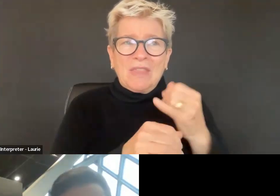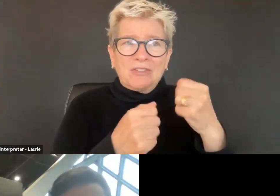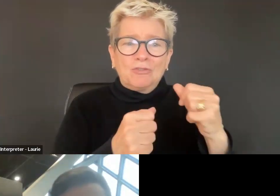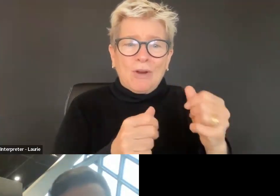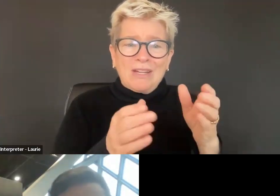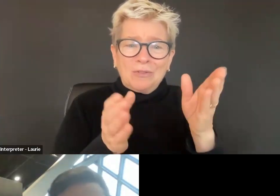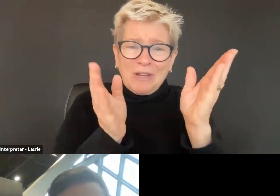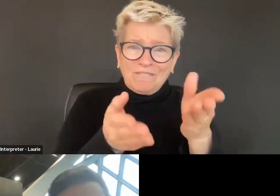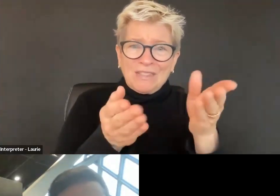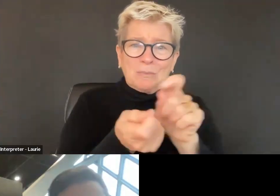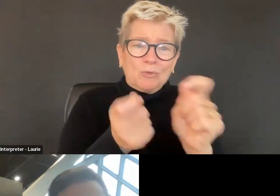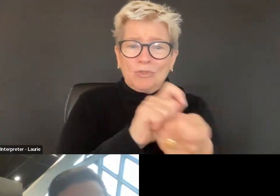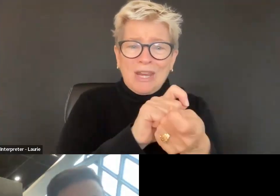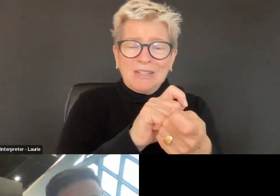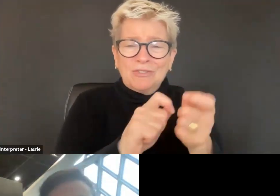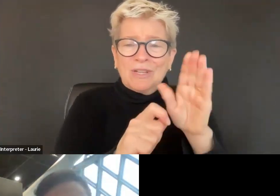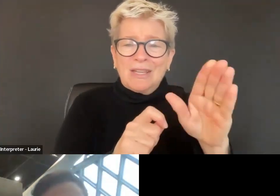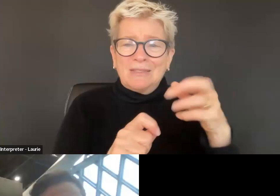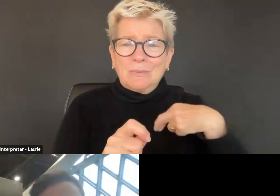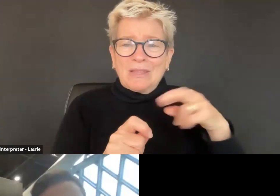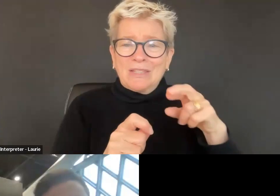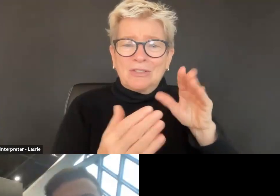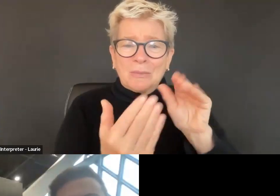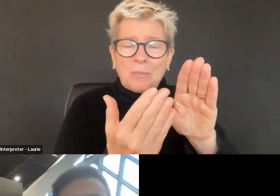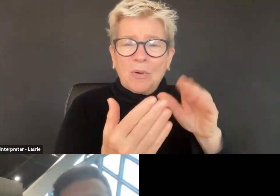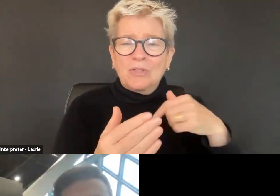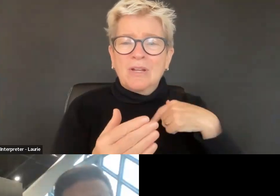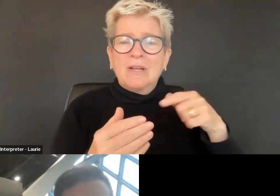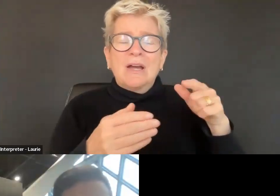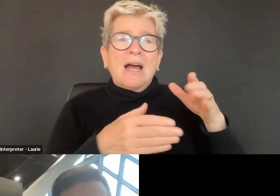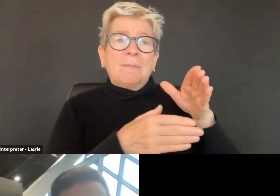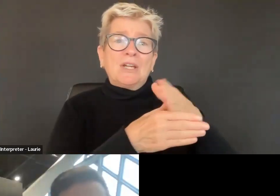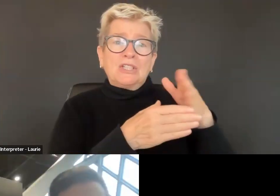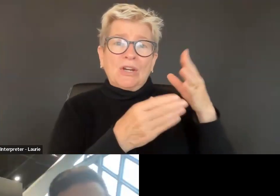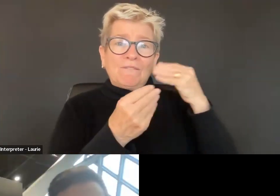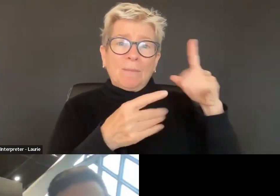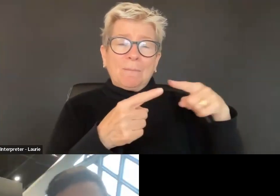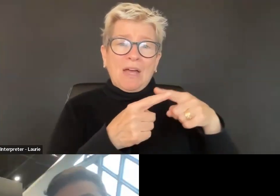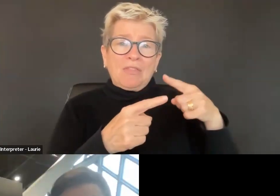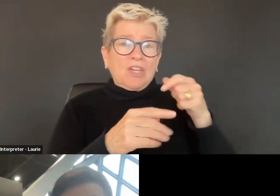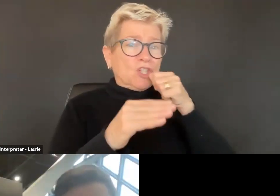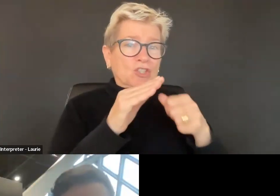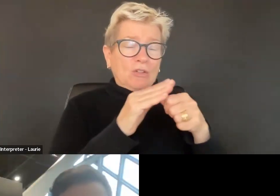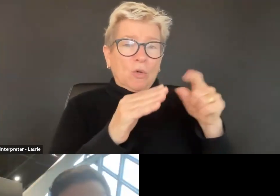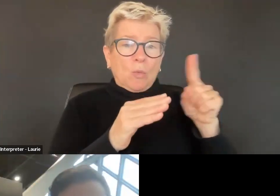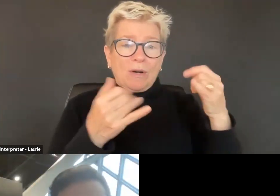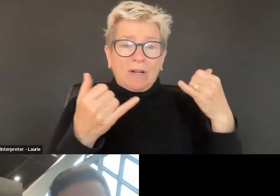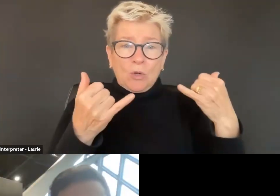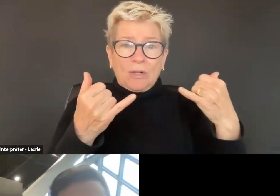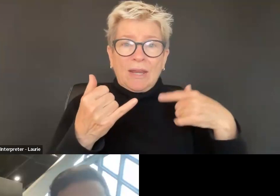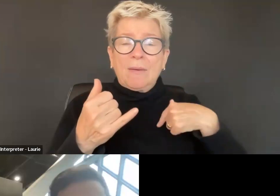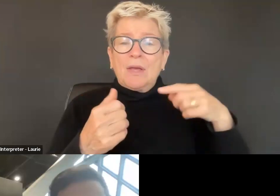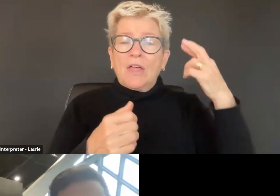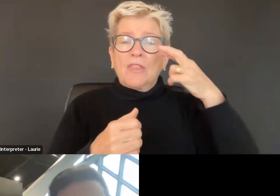speak to the shelter that I'm currently at. So the reason why I'm still